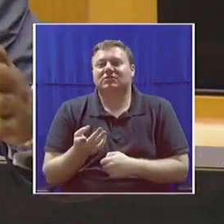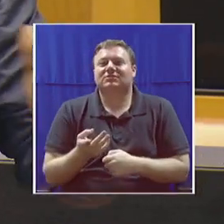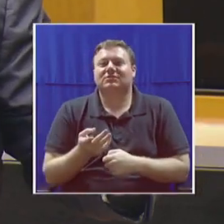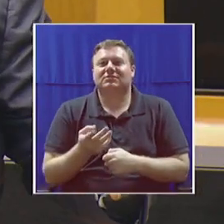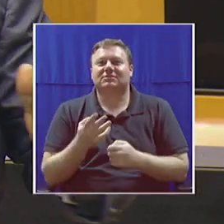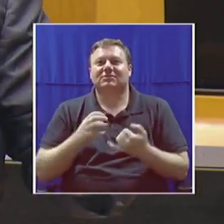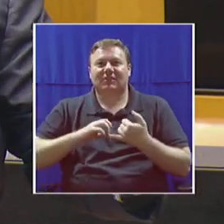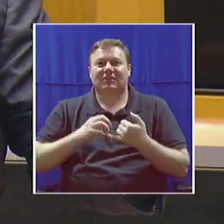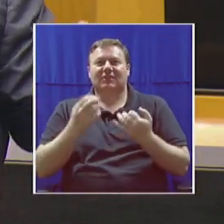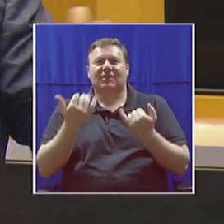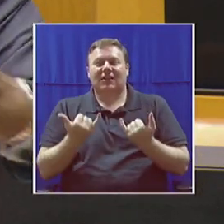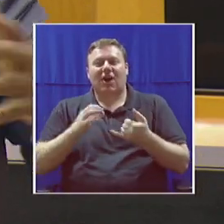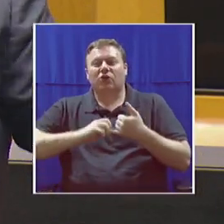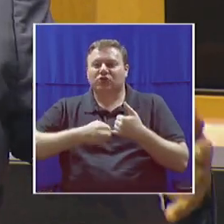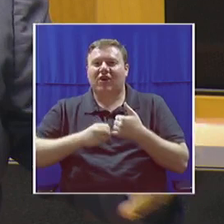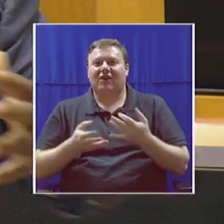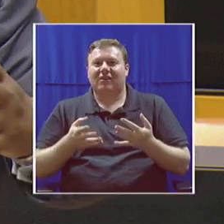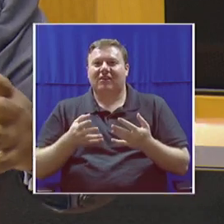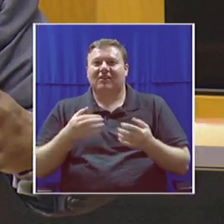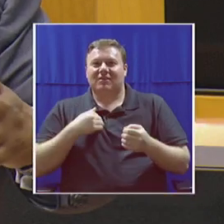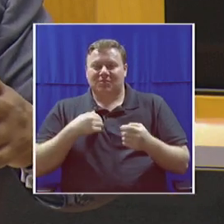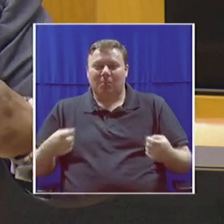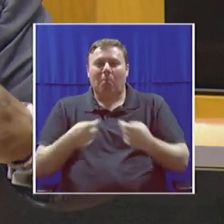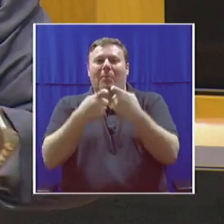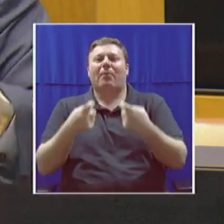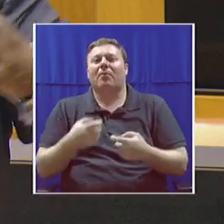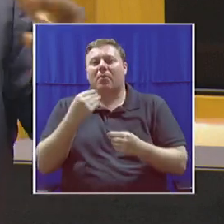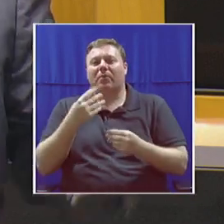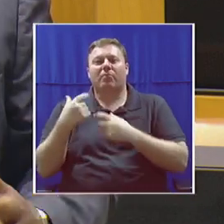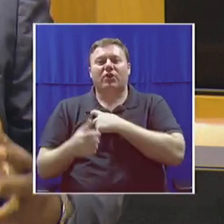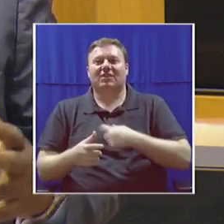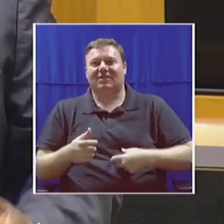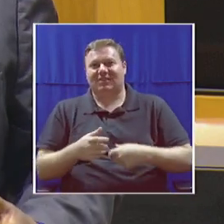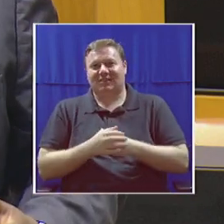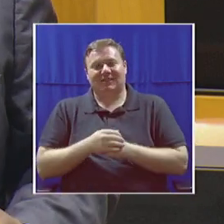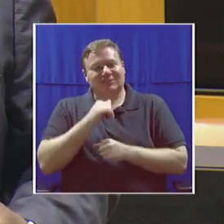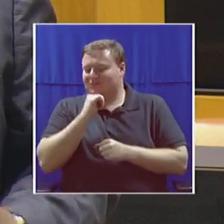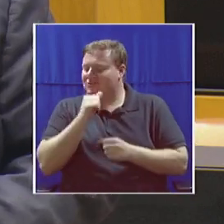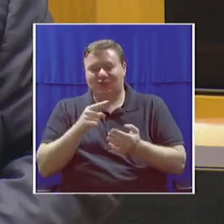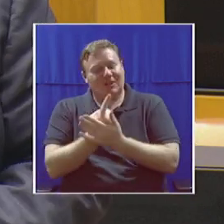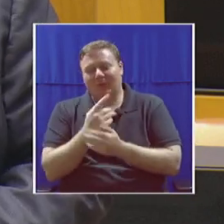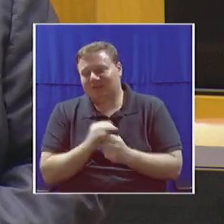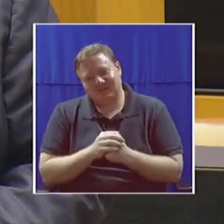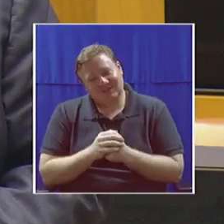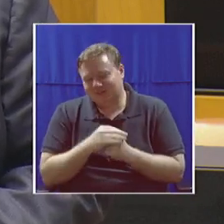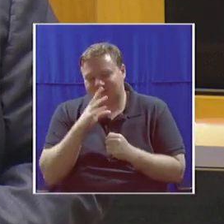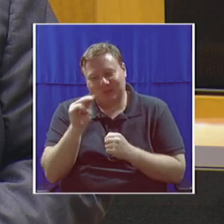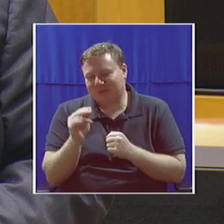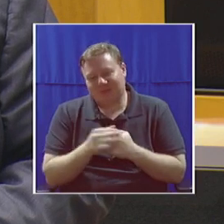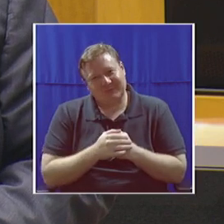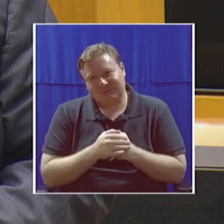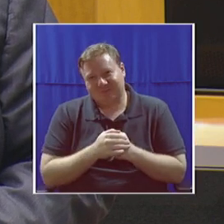do you're trying to put me on a coalition CA with the president you are most unlikely going to succeed